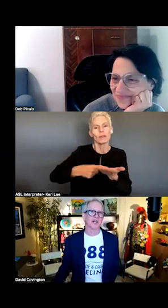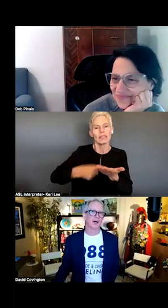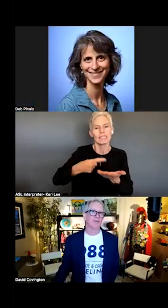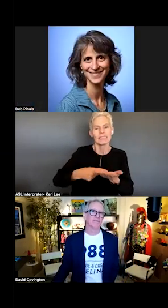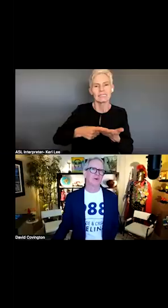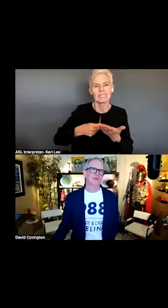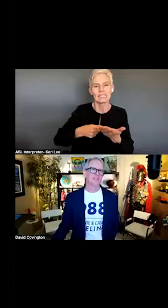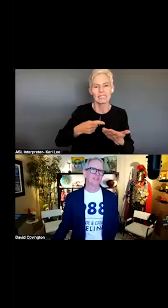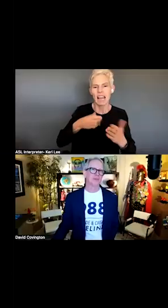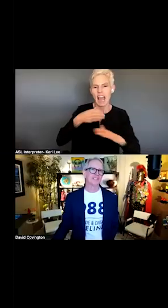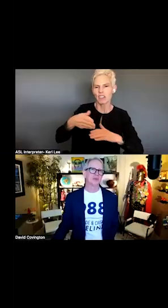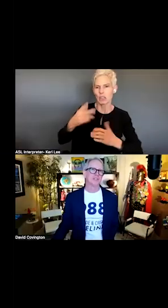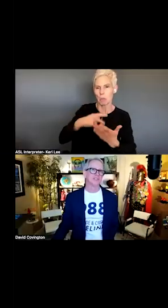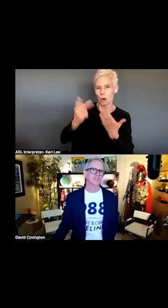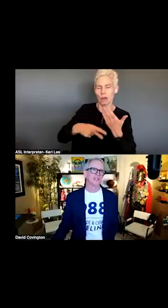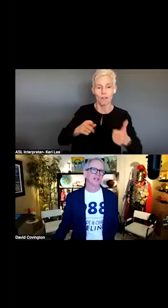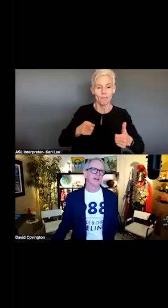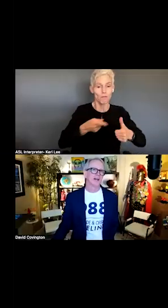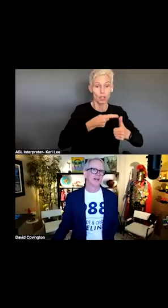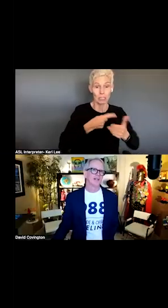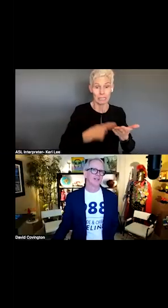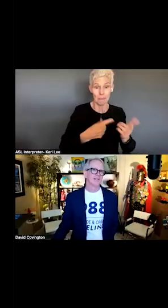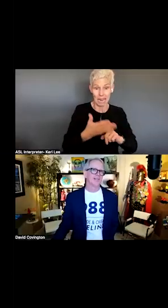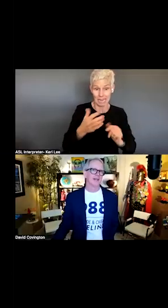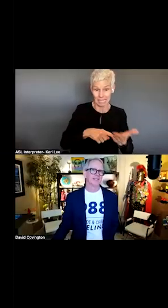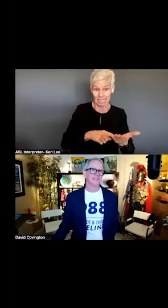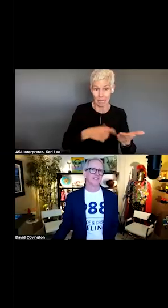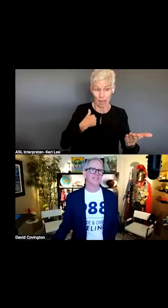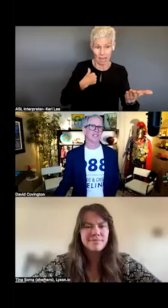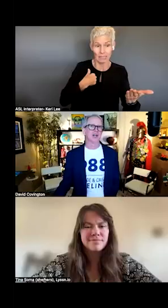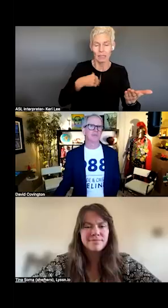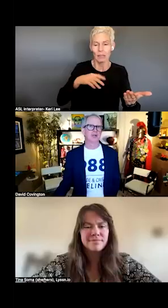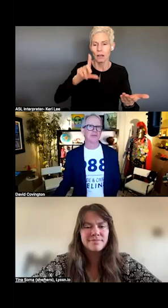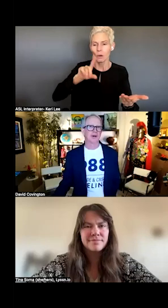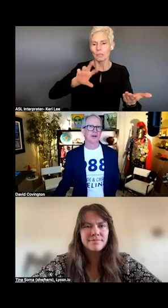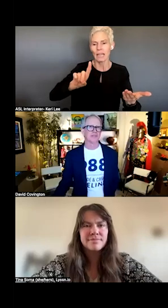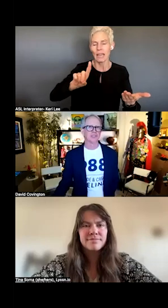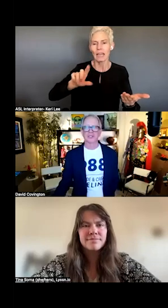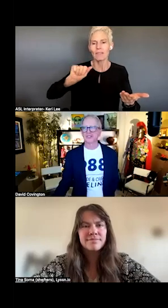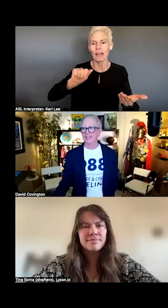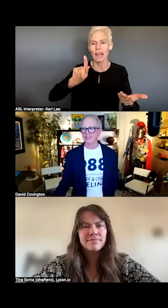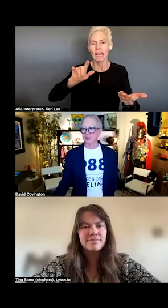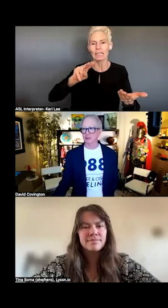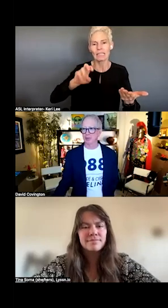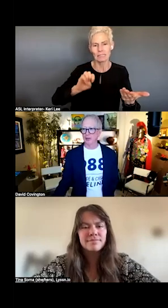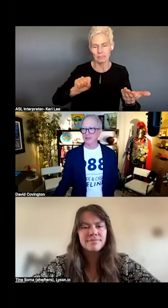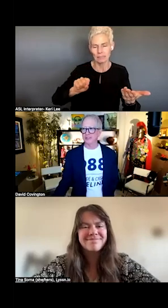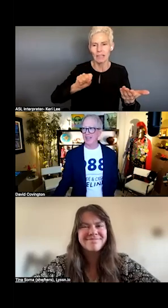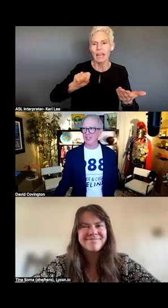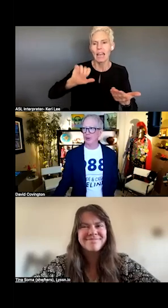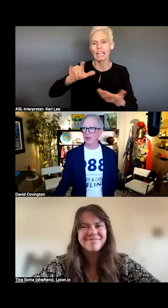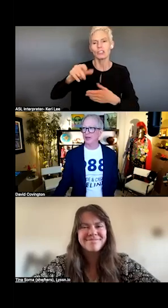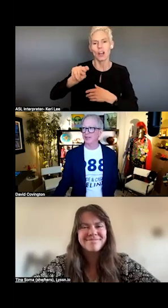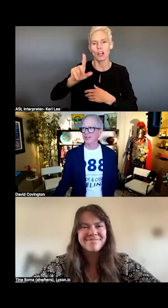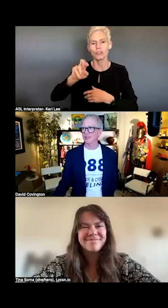course, one of our first debates was Dave Atkins and John Draper around artificial intelligence, which birthed this